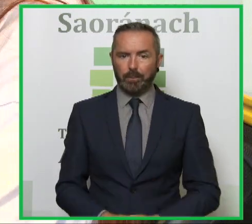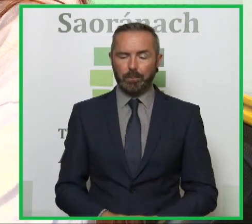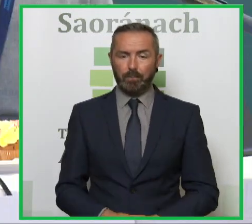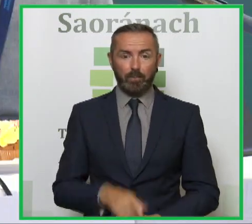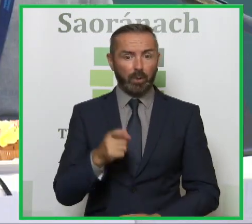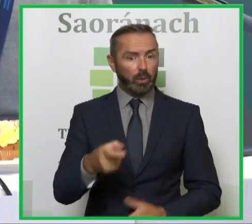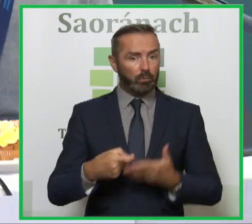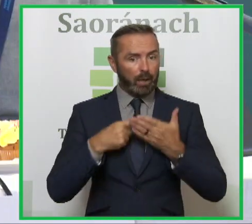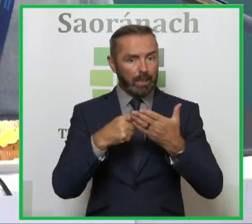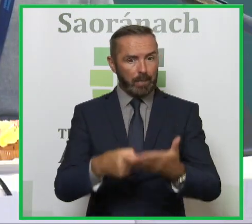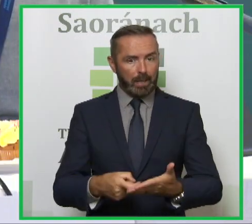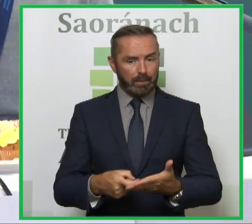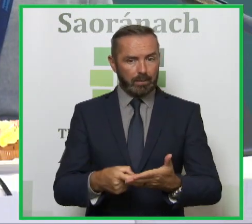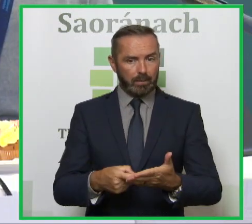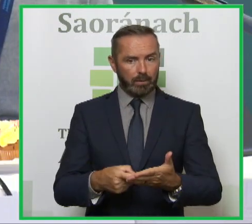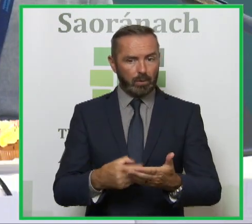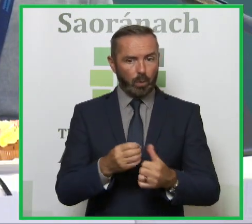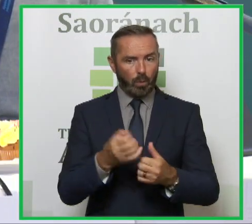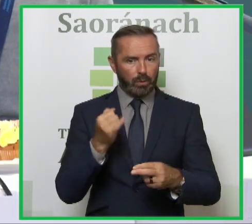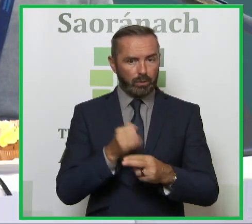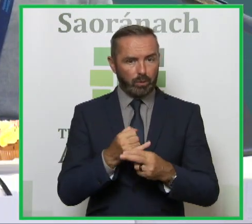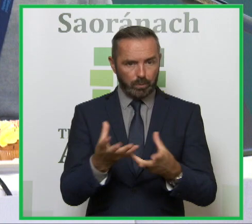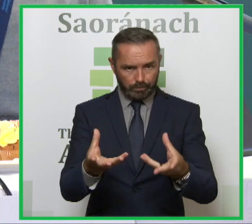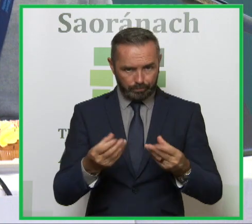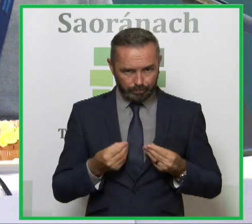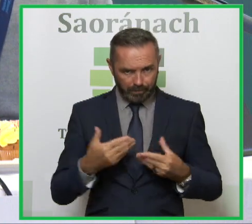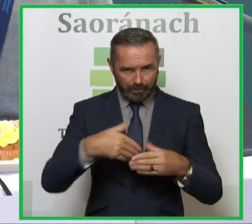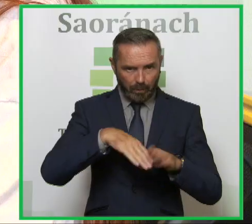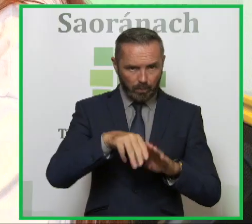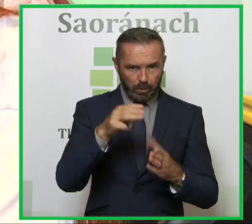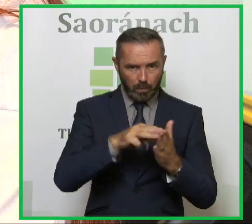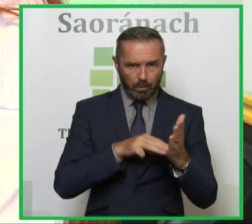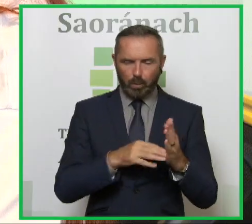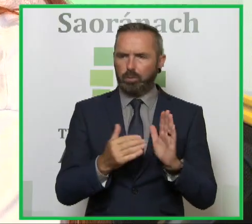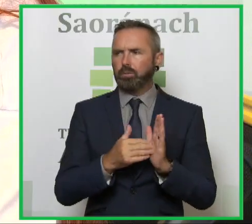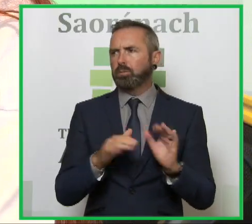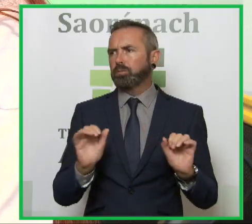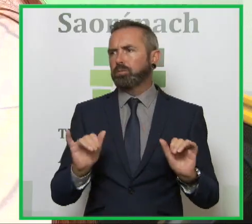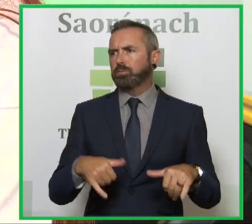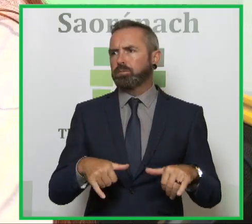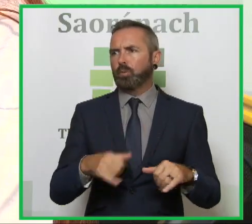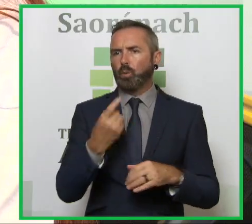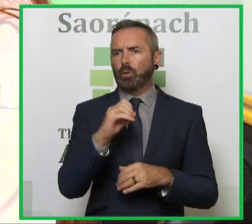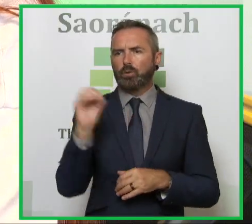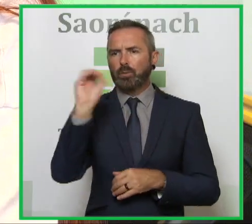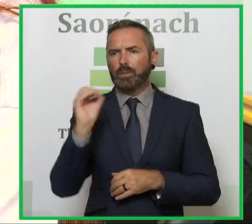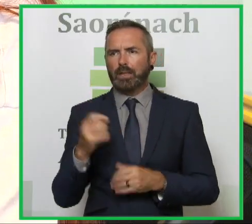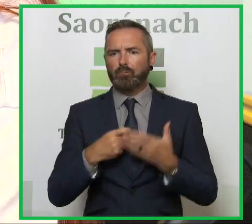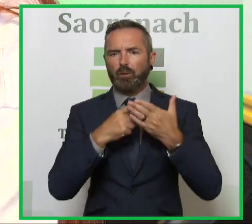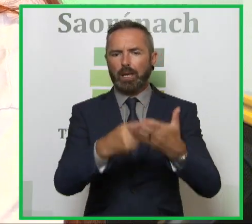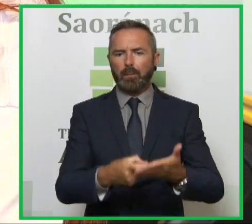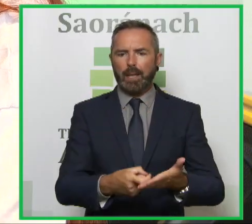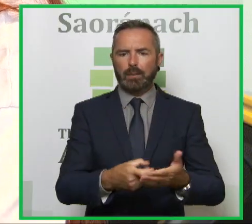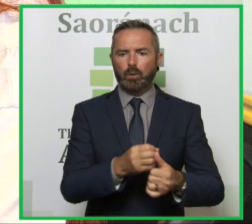you recommend other schools to take part in the programme? Yeah, I would 100% recommend other schools to take the